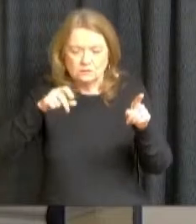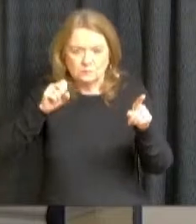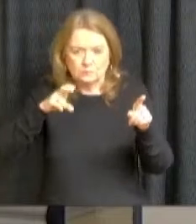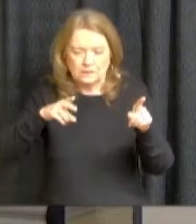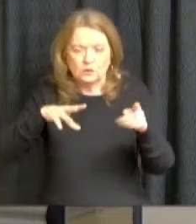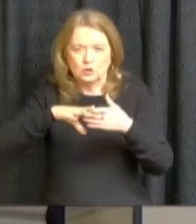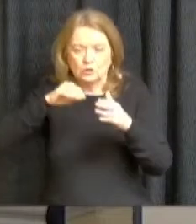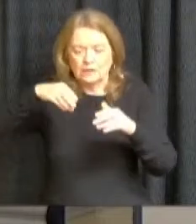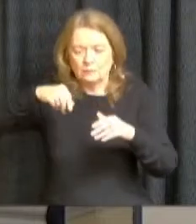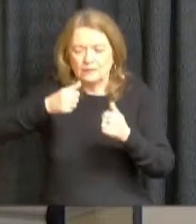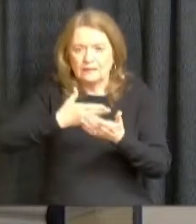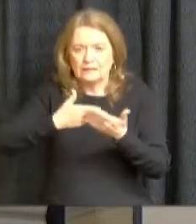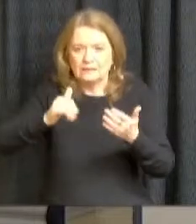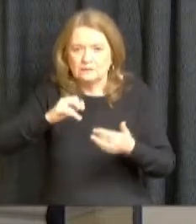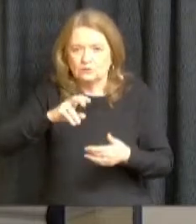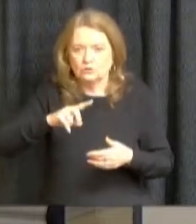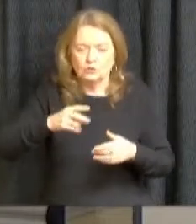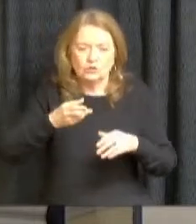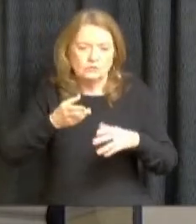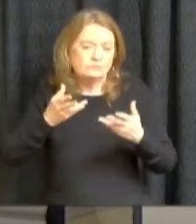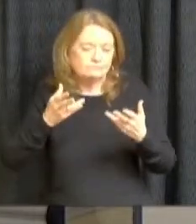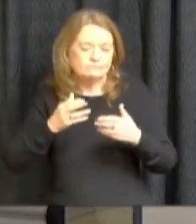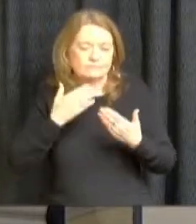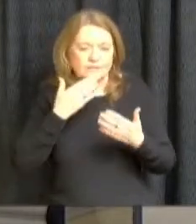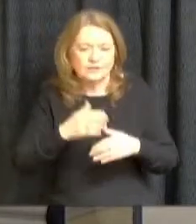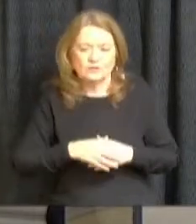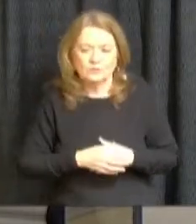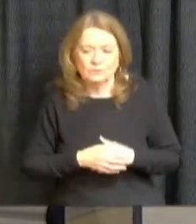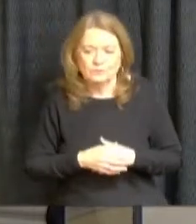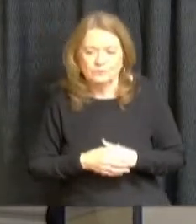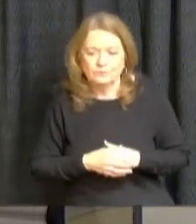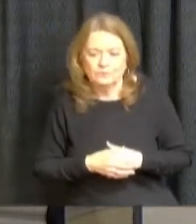yard, and let's increase our pollinators. Thank you.